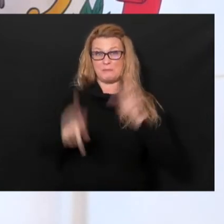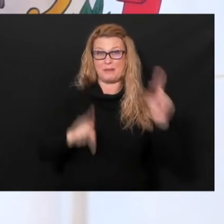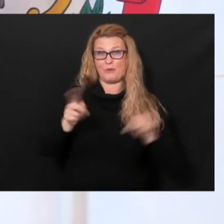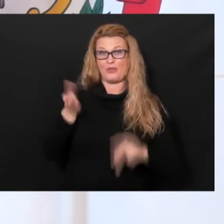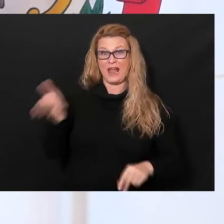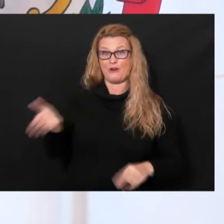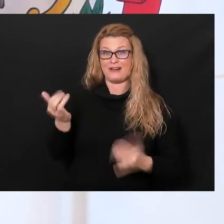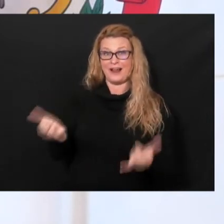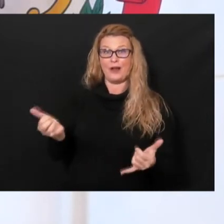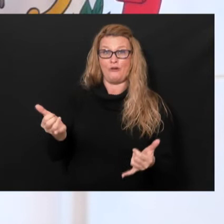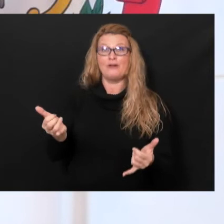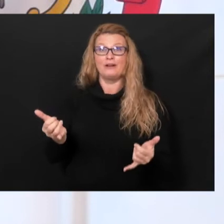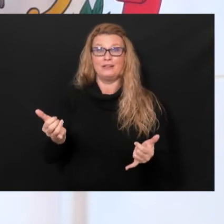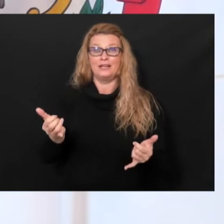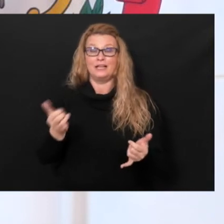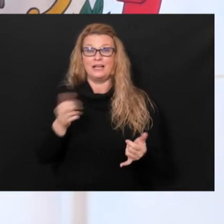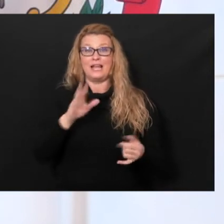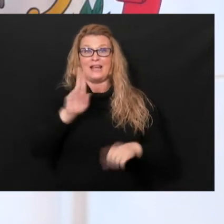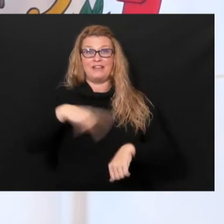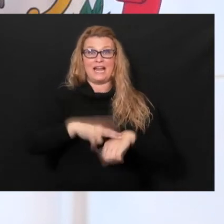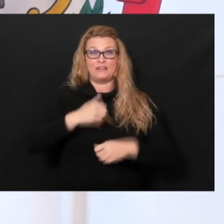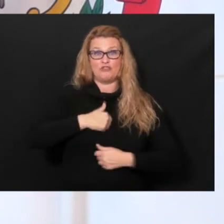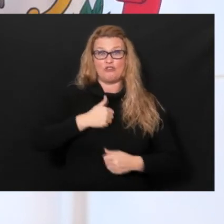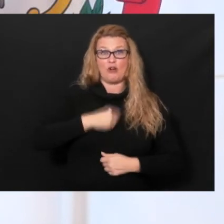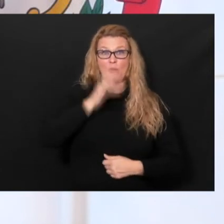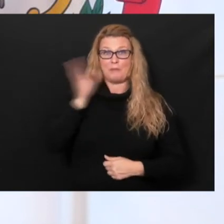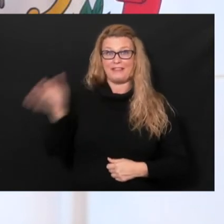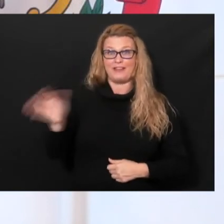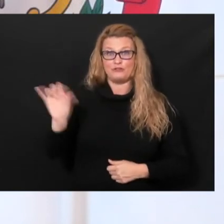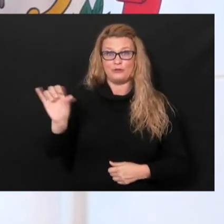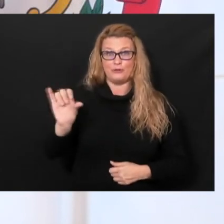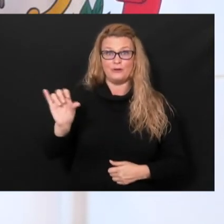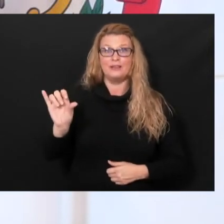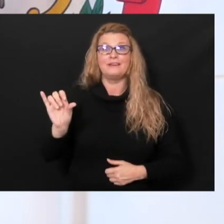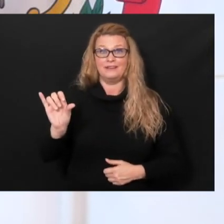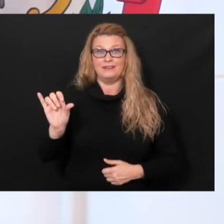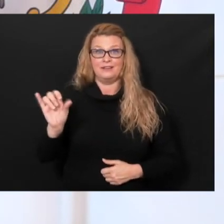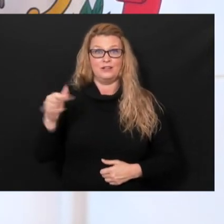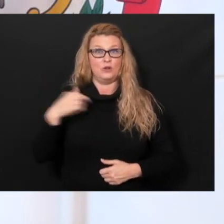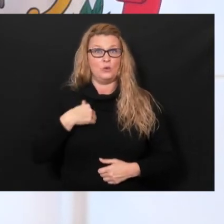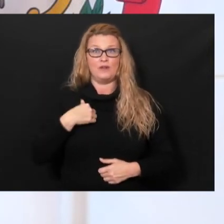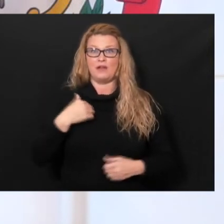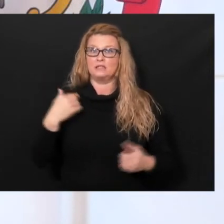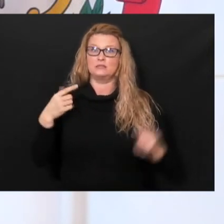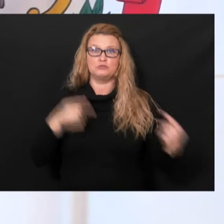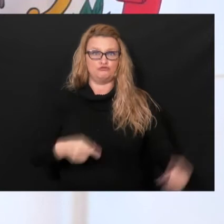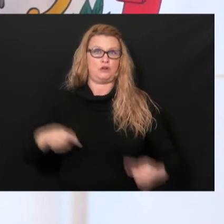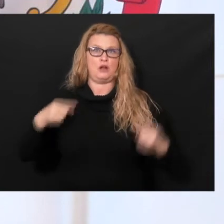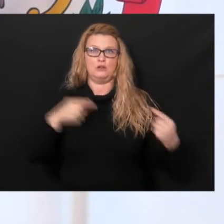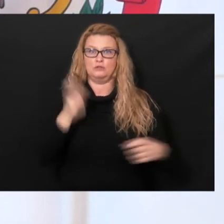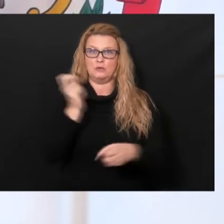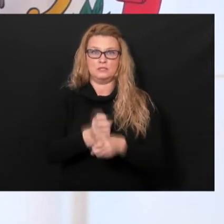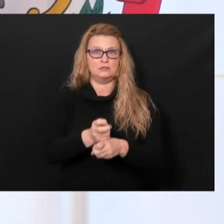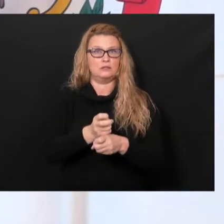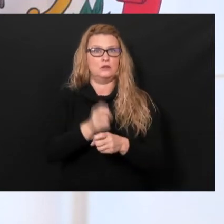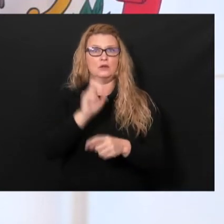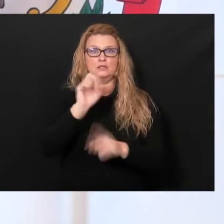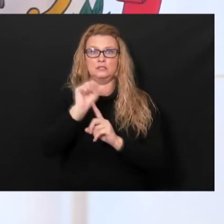way, as well as the National Guard. We have fought through some really tough conditions and